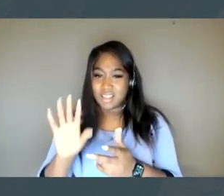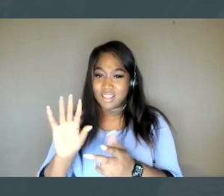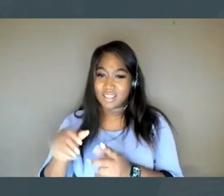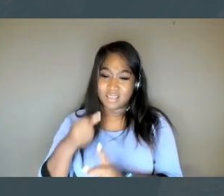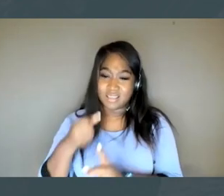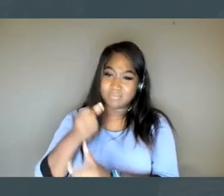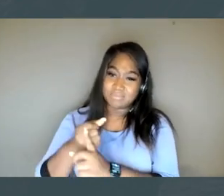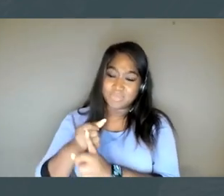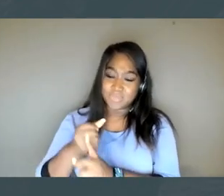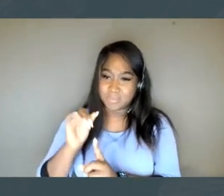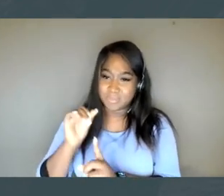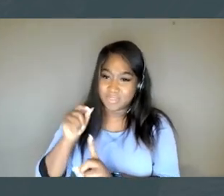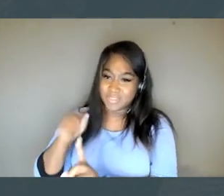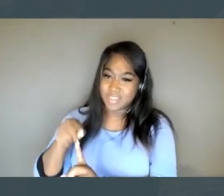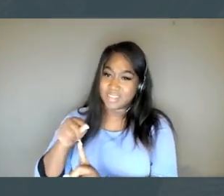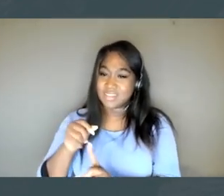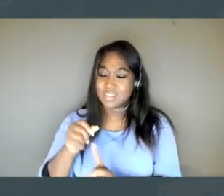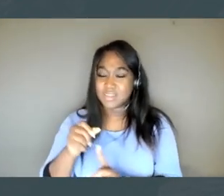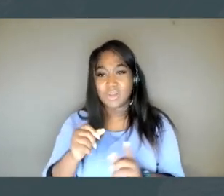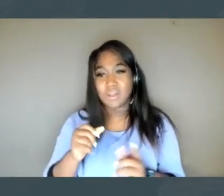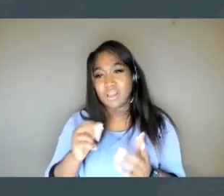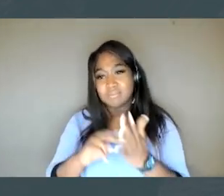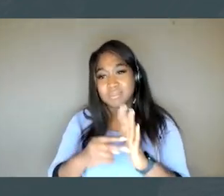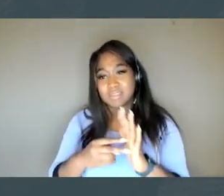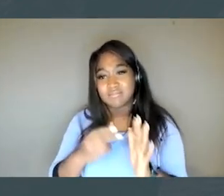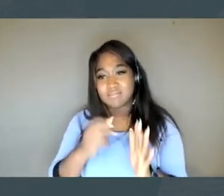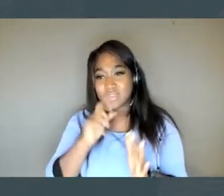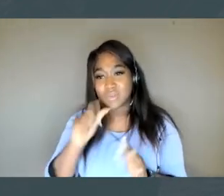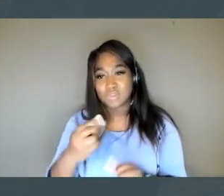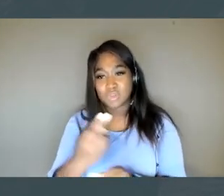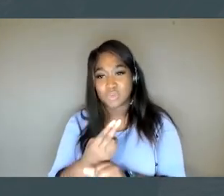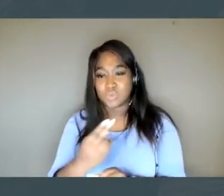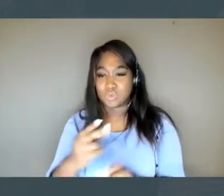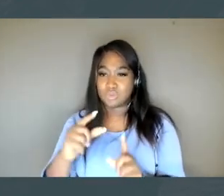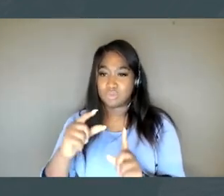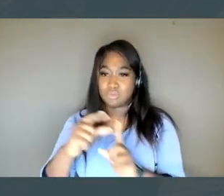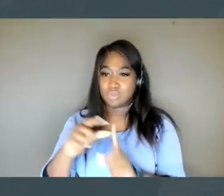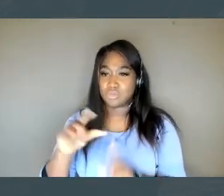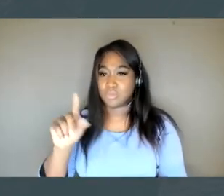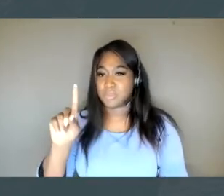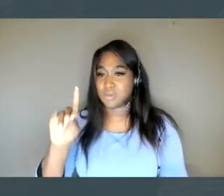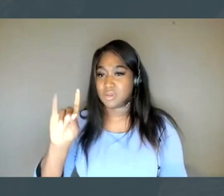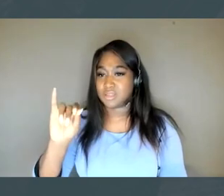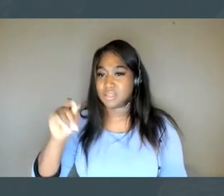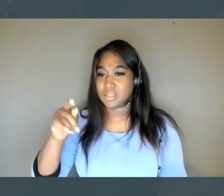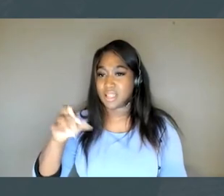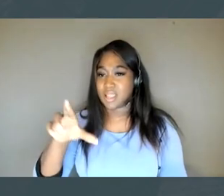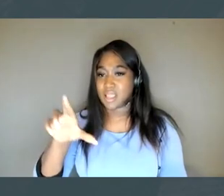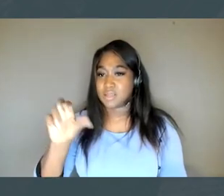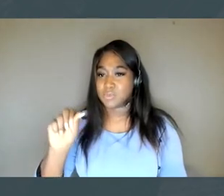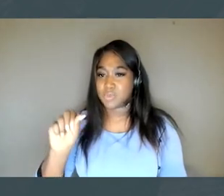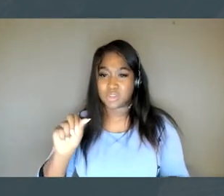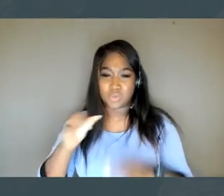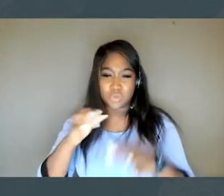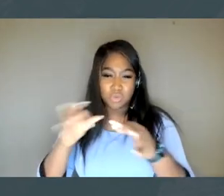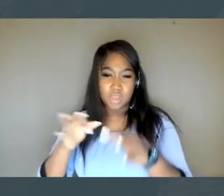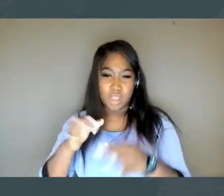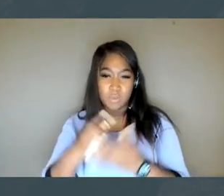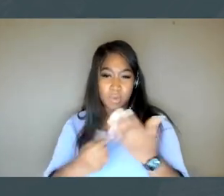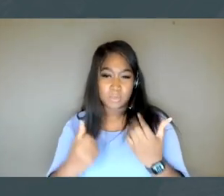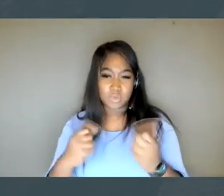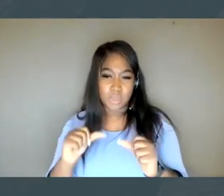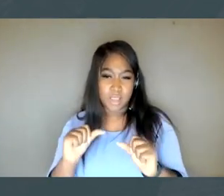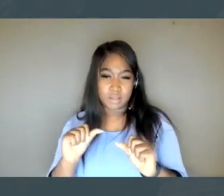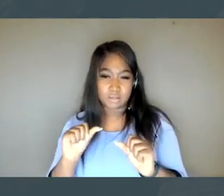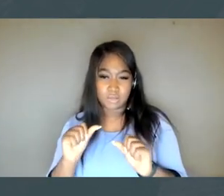oh, I have to use the tool of diaspora just simply to describe what I'm trying to describe. I'm in